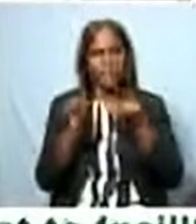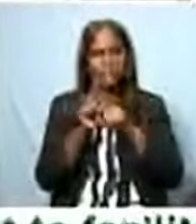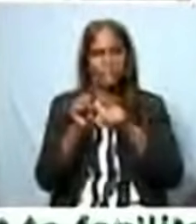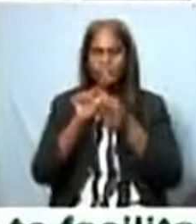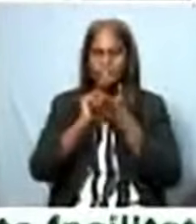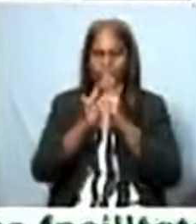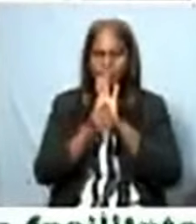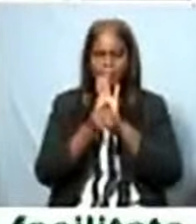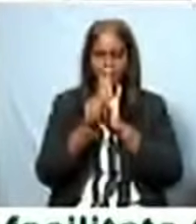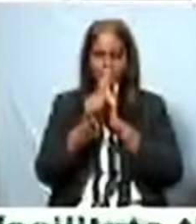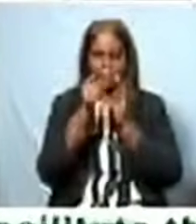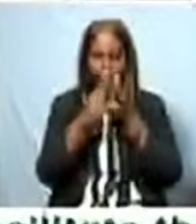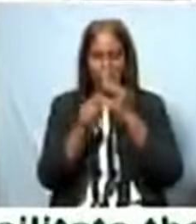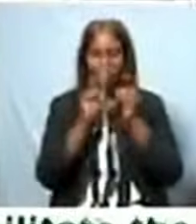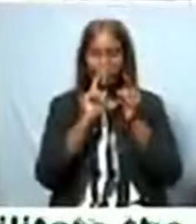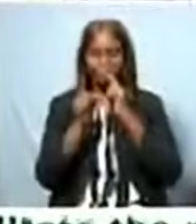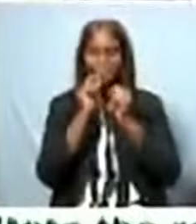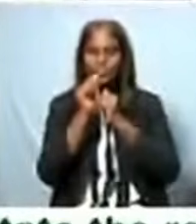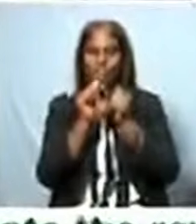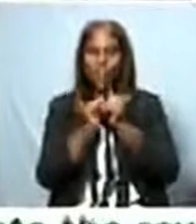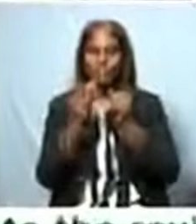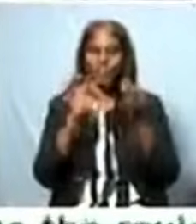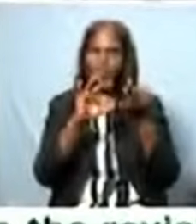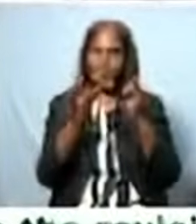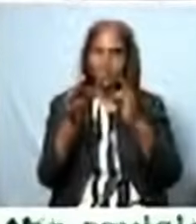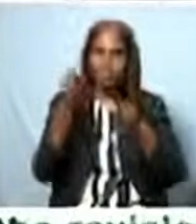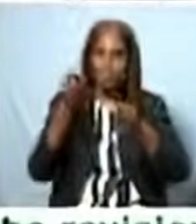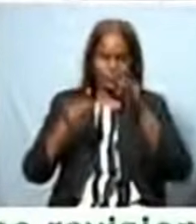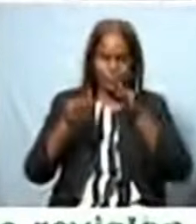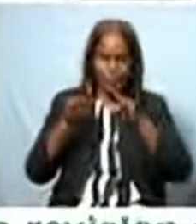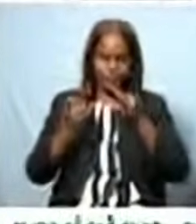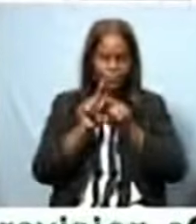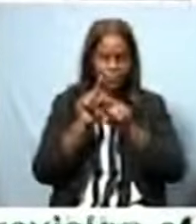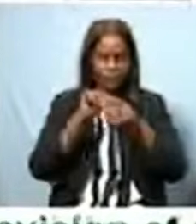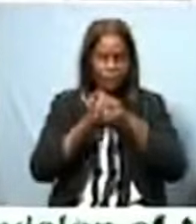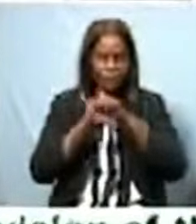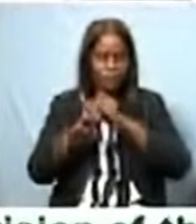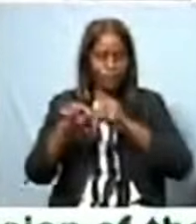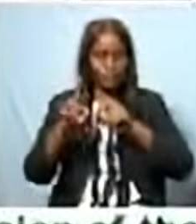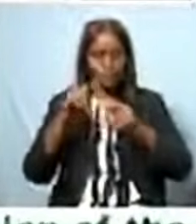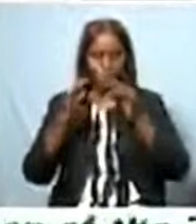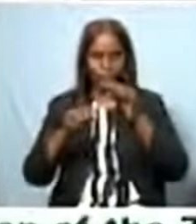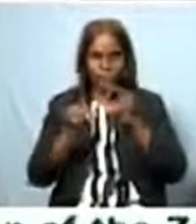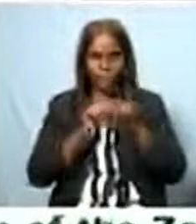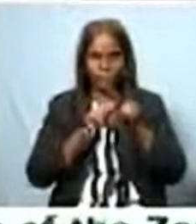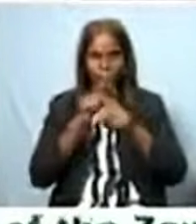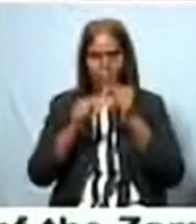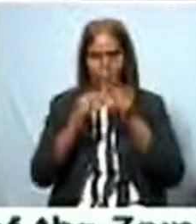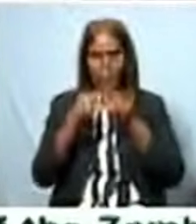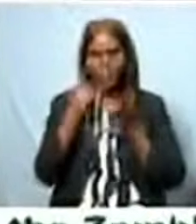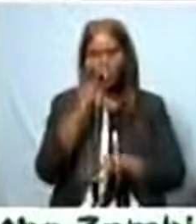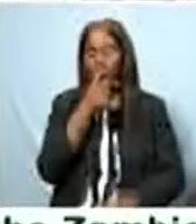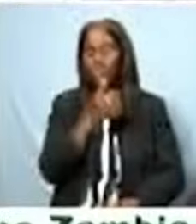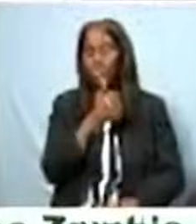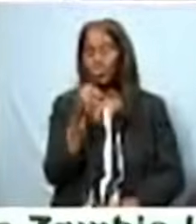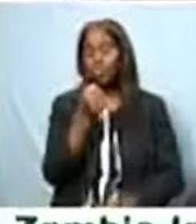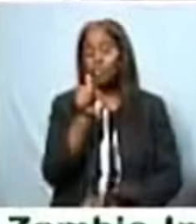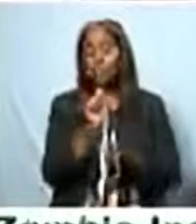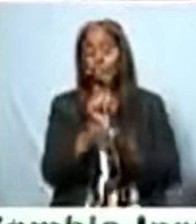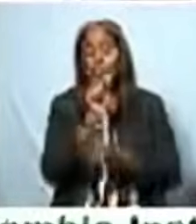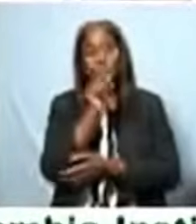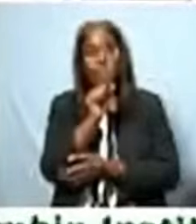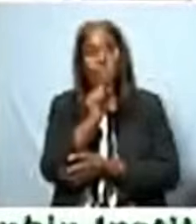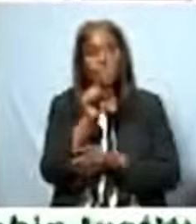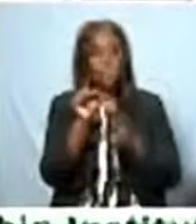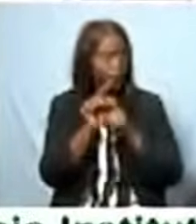article, Madam Speaker, that talks about fair trial. And the access to justice also means that those with